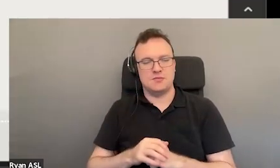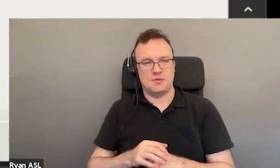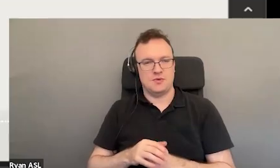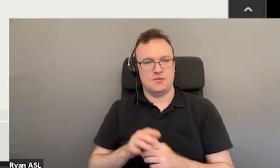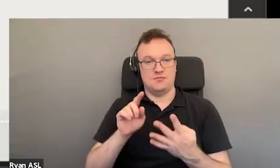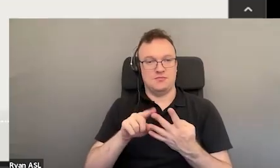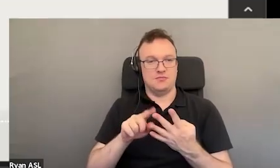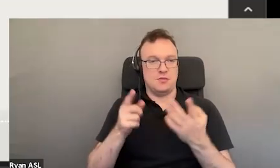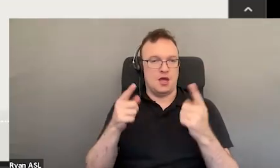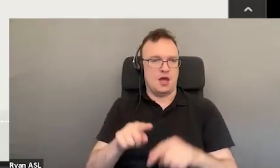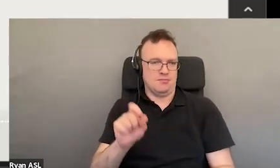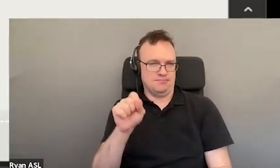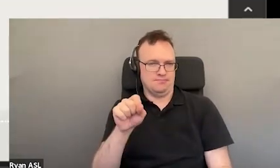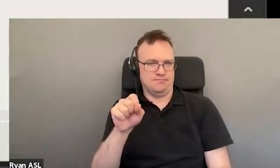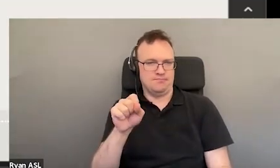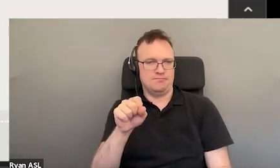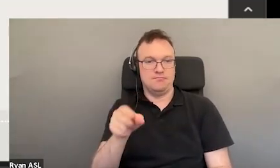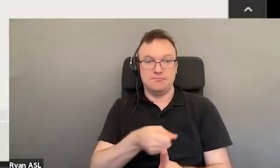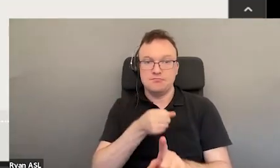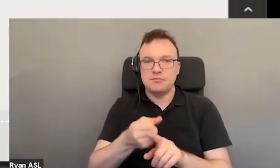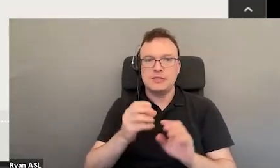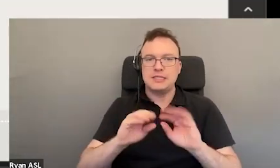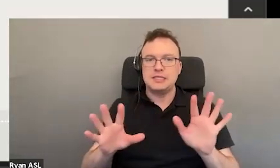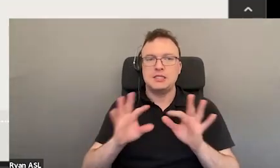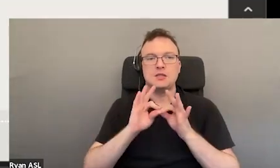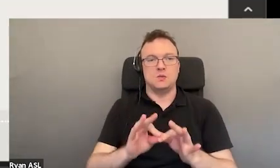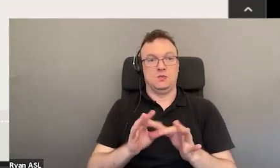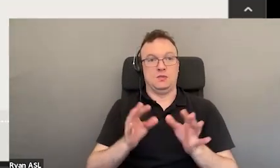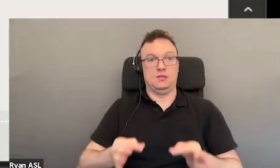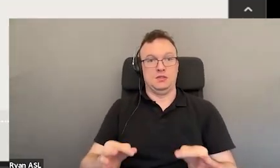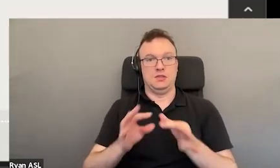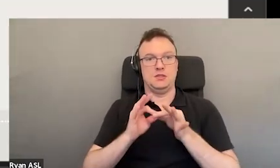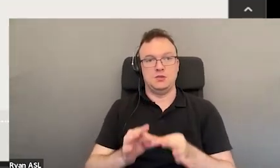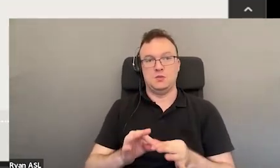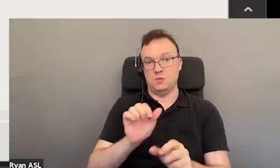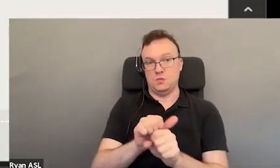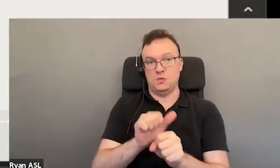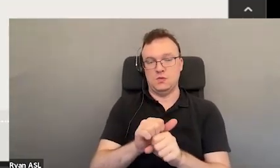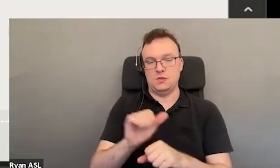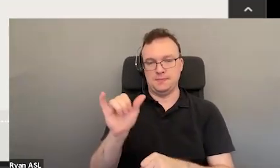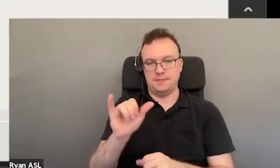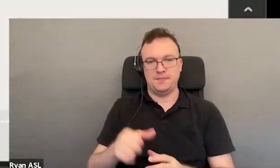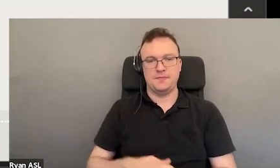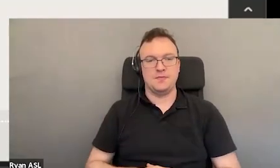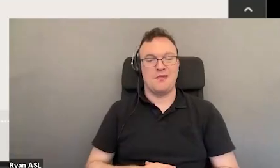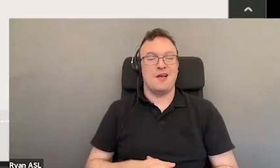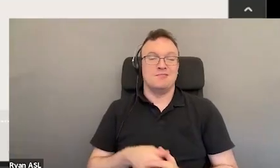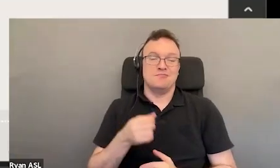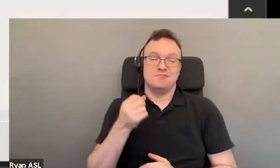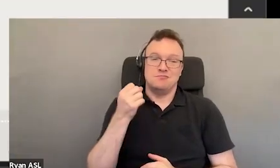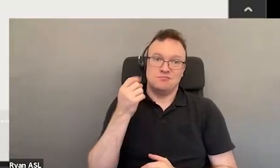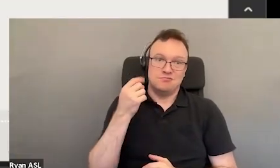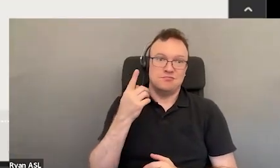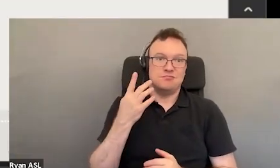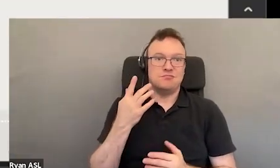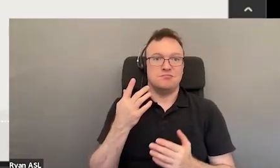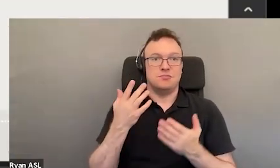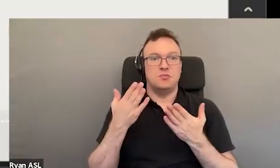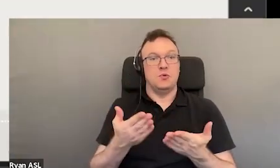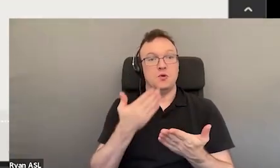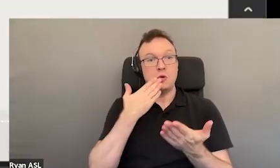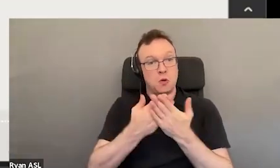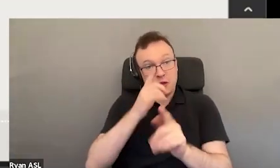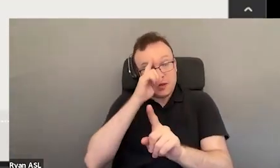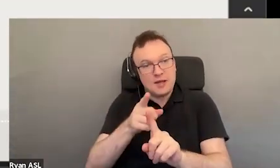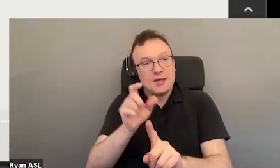bias exists, and this does affect decisions with respect to employment, even despite where there is good